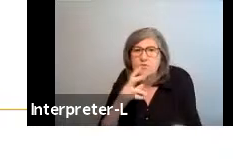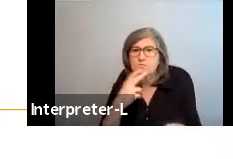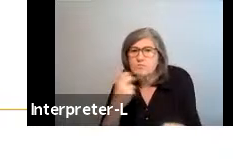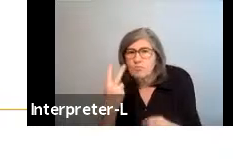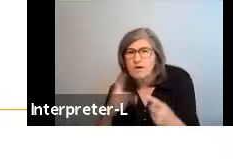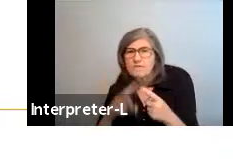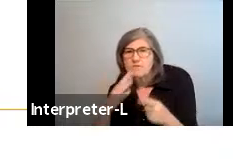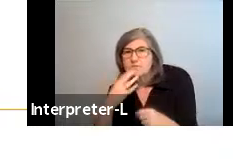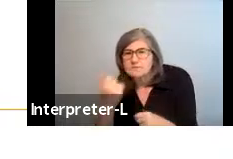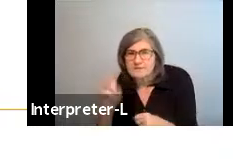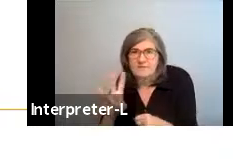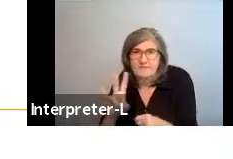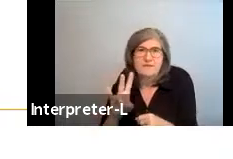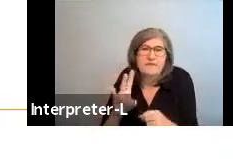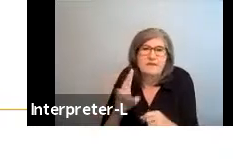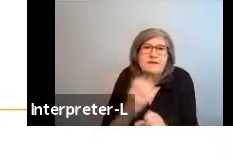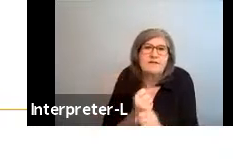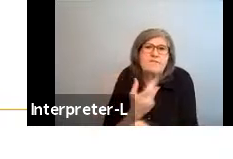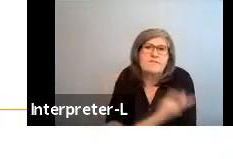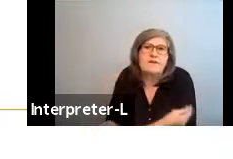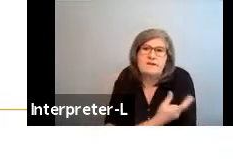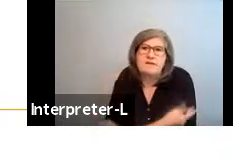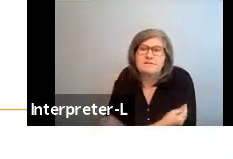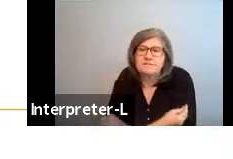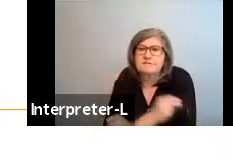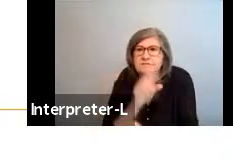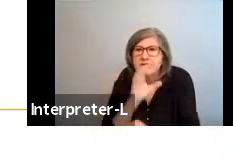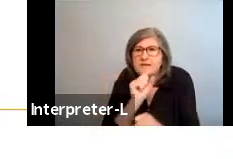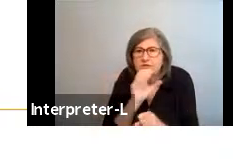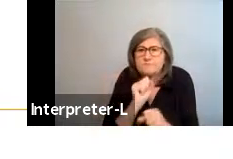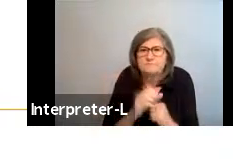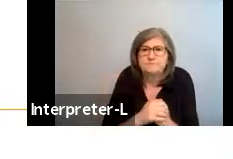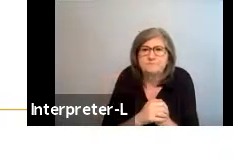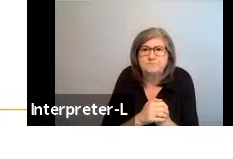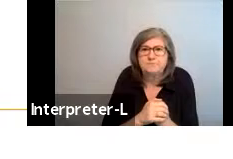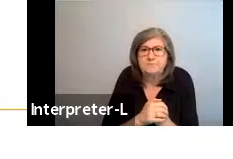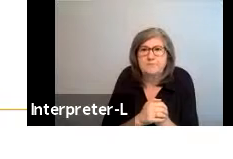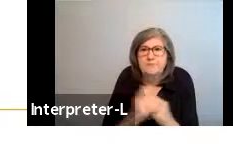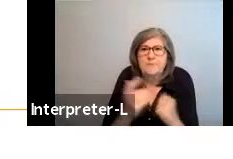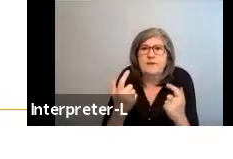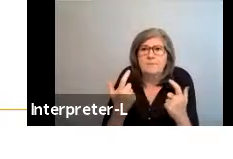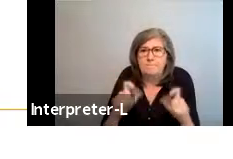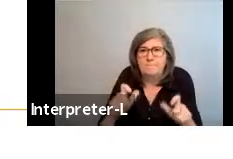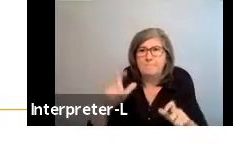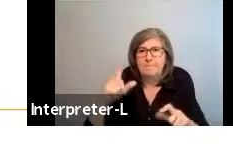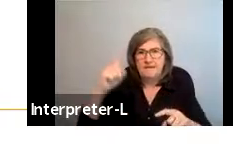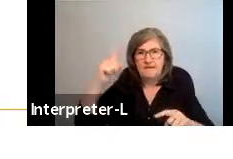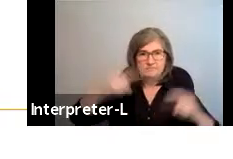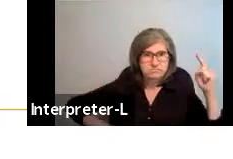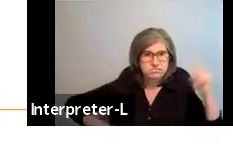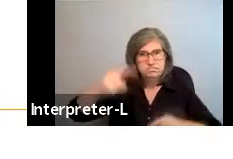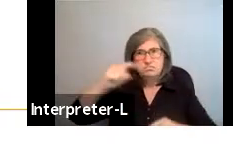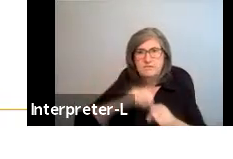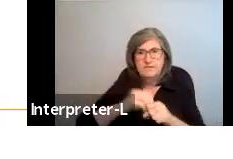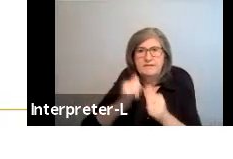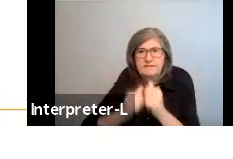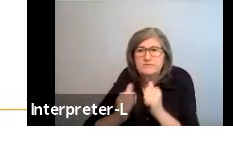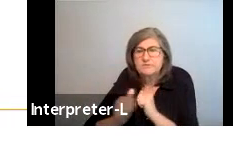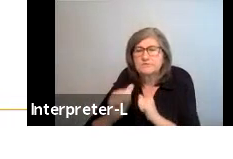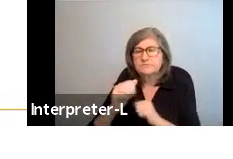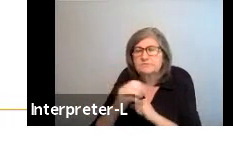17 years vaccinated. And there's some pretty significant variation by county.